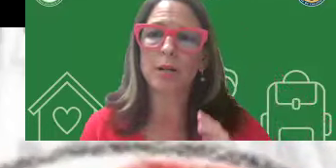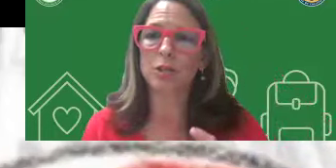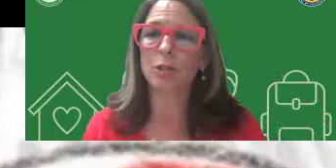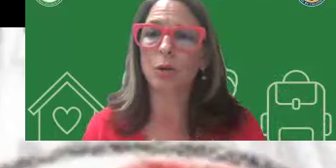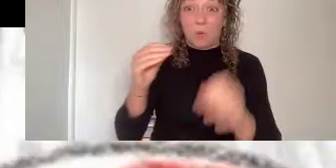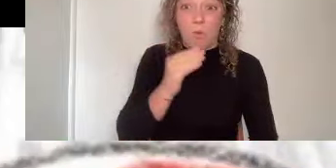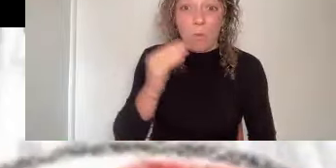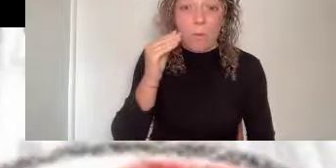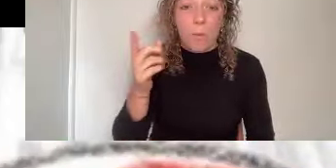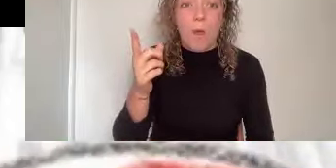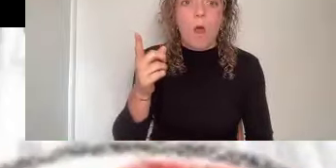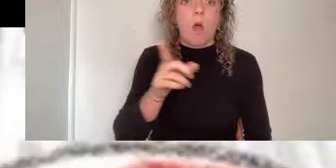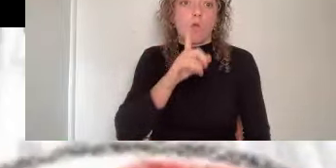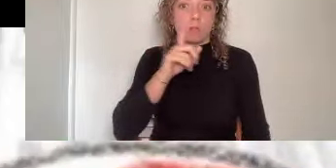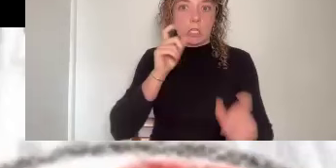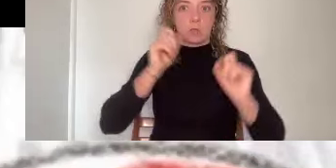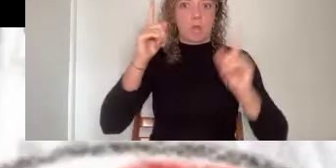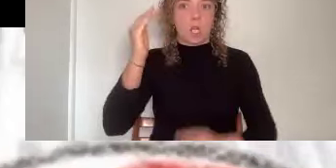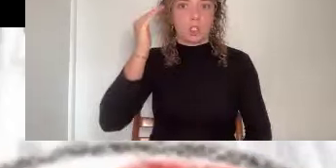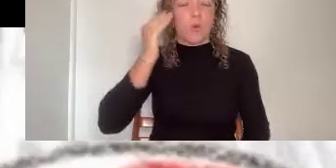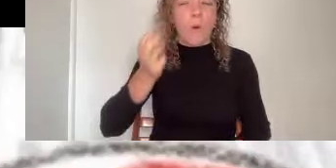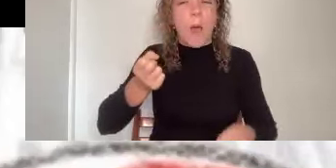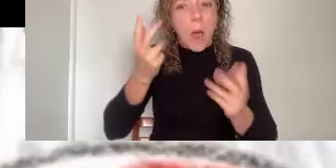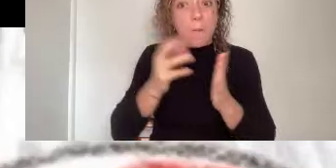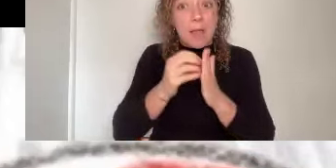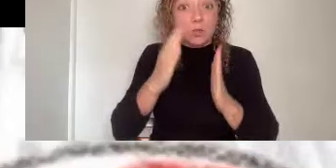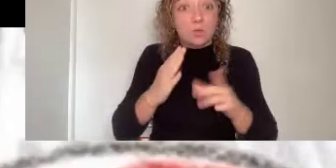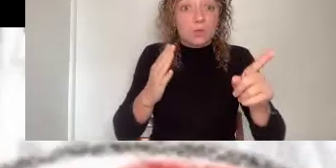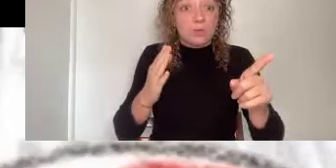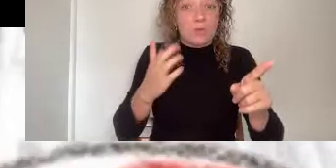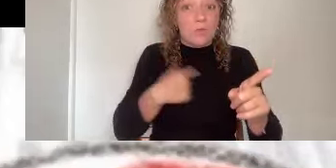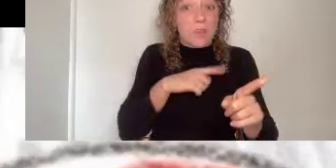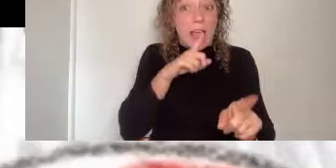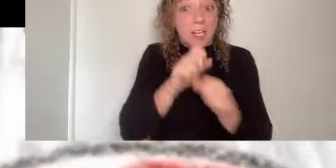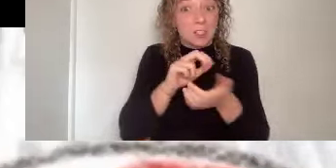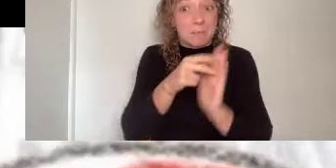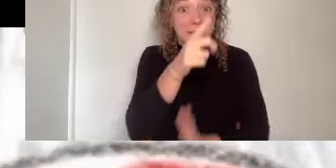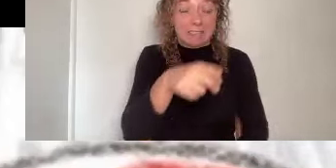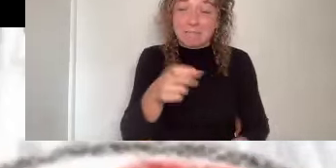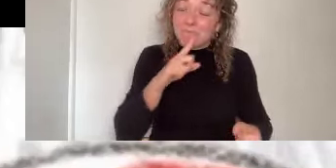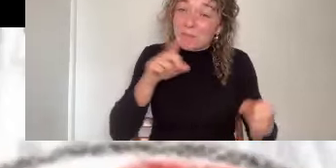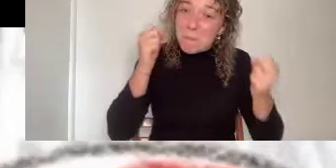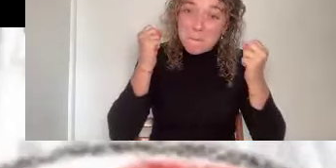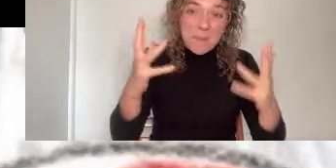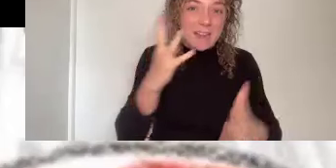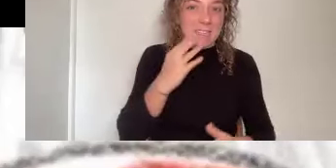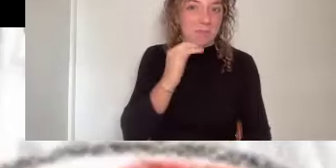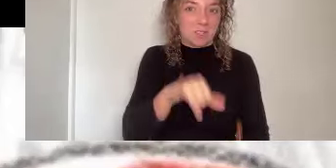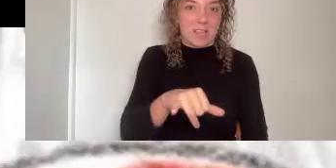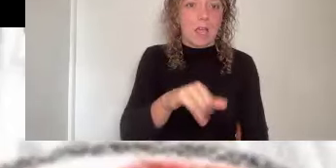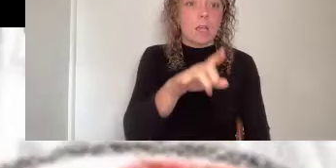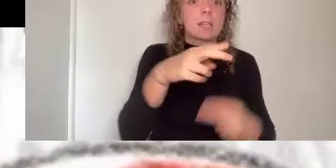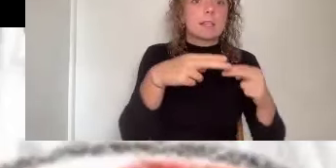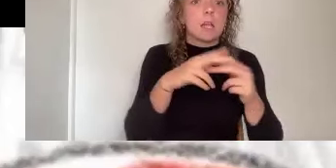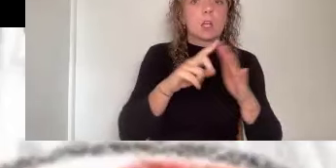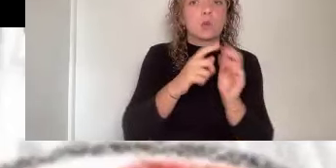always very surprised to know just how many students and families we're talking about. So in this slide, I'm going to start with